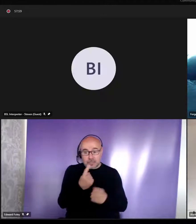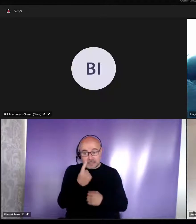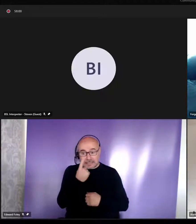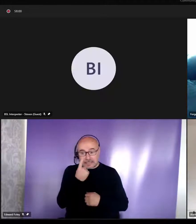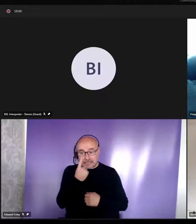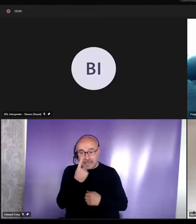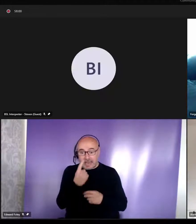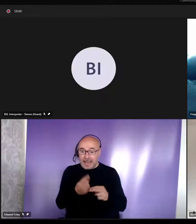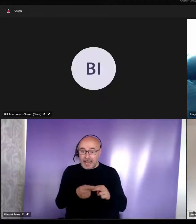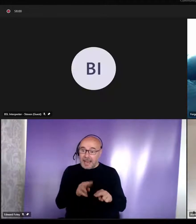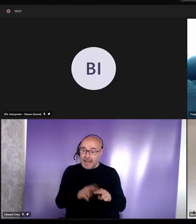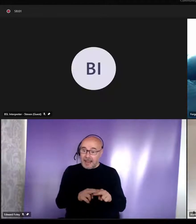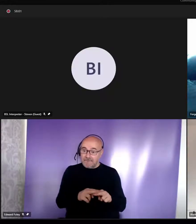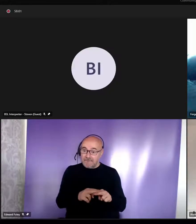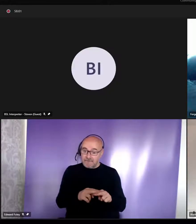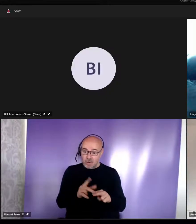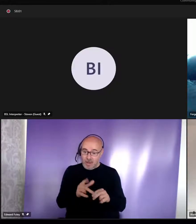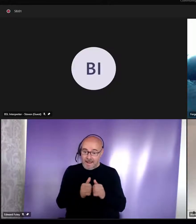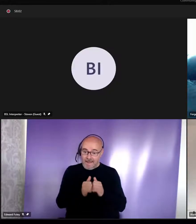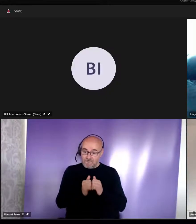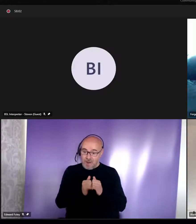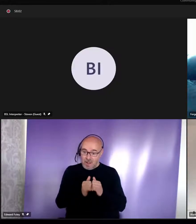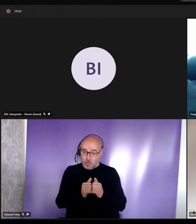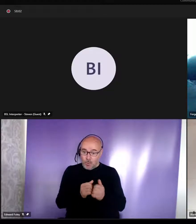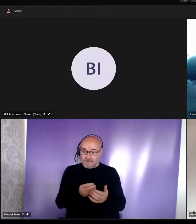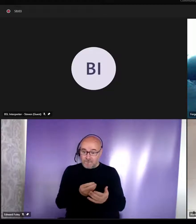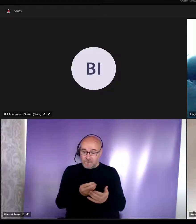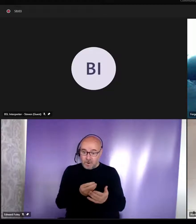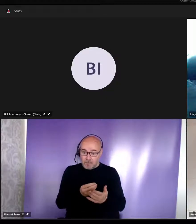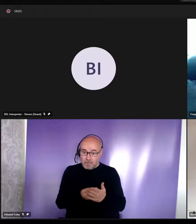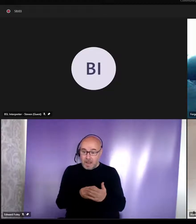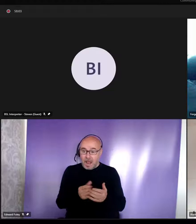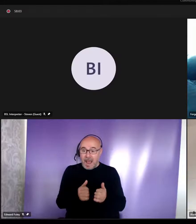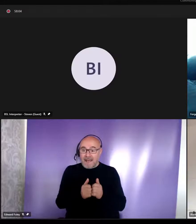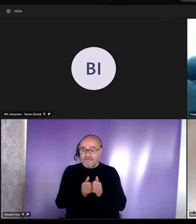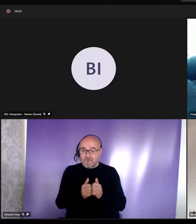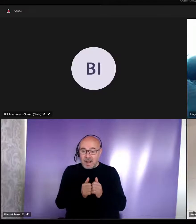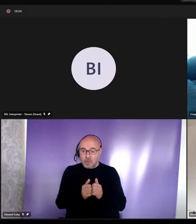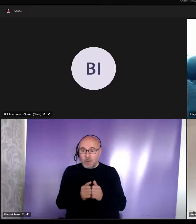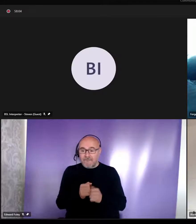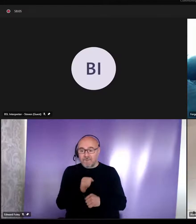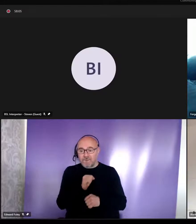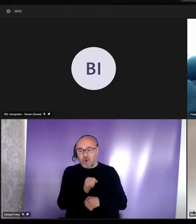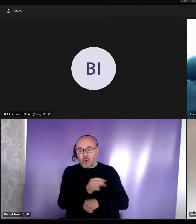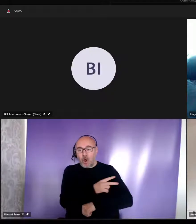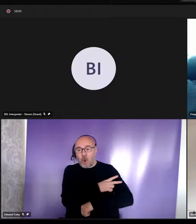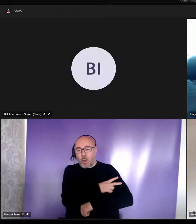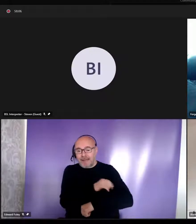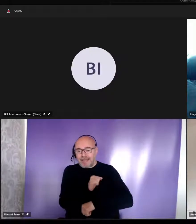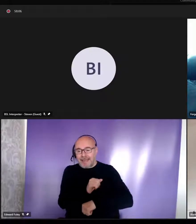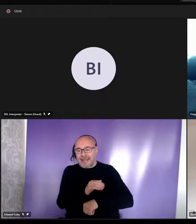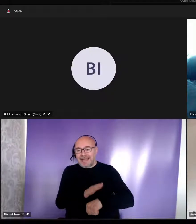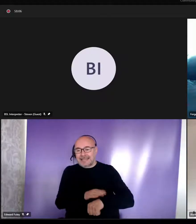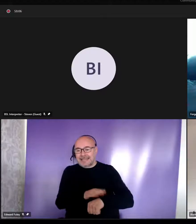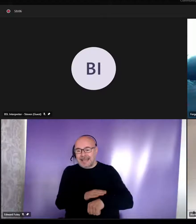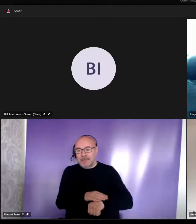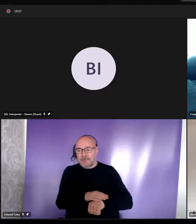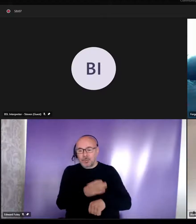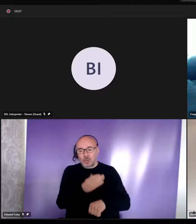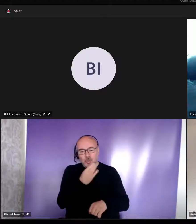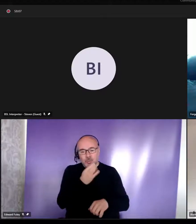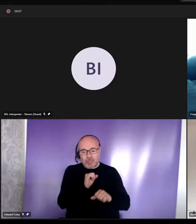we do get the best value of officers' time using pool cars rather than their own car. The cost would be